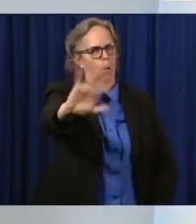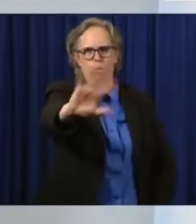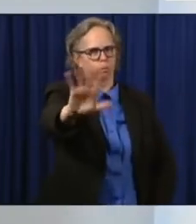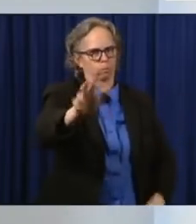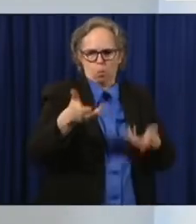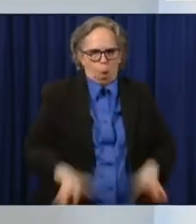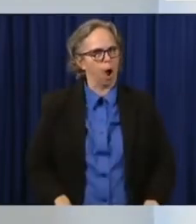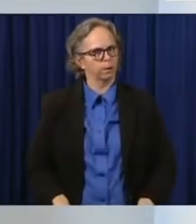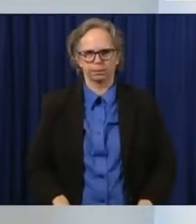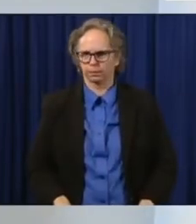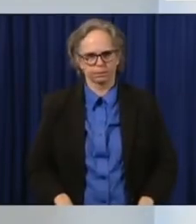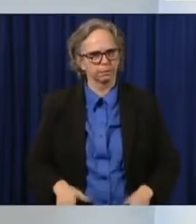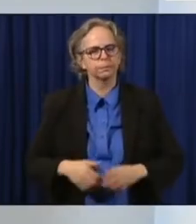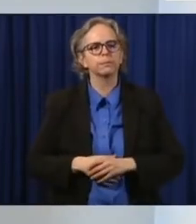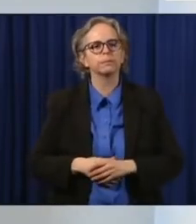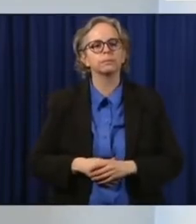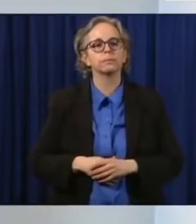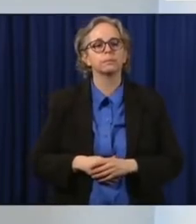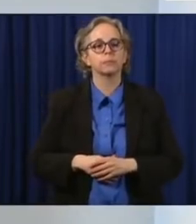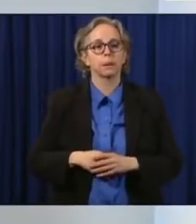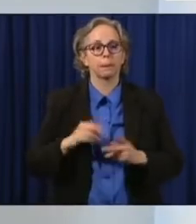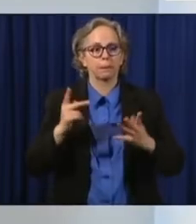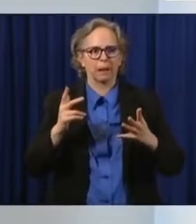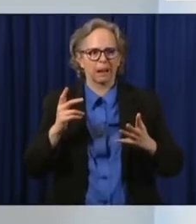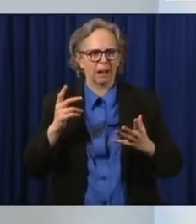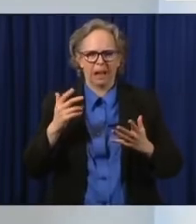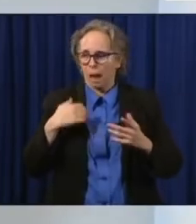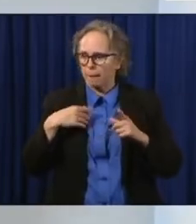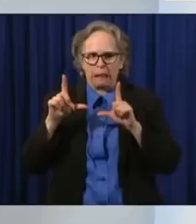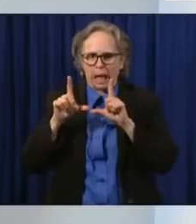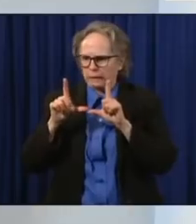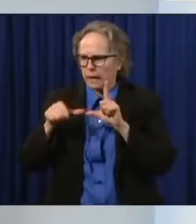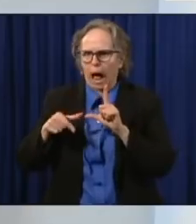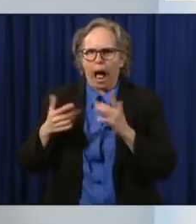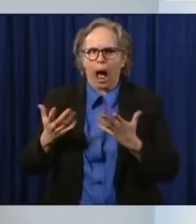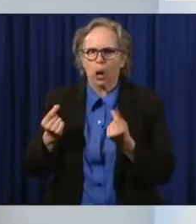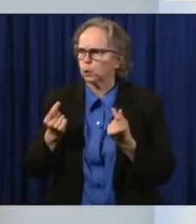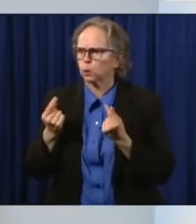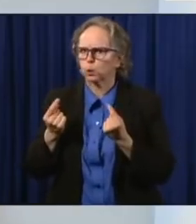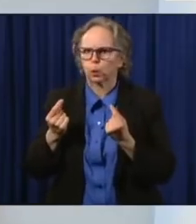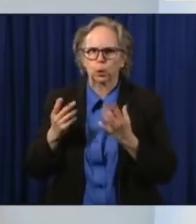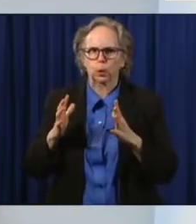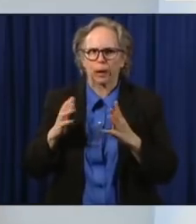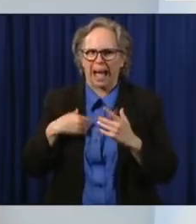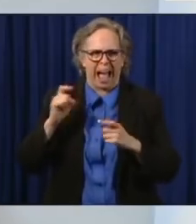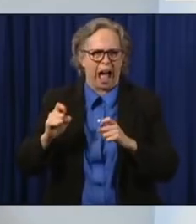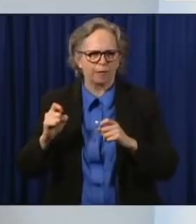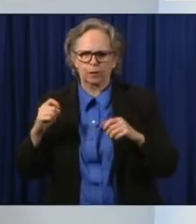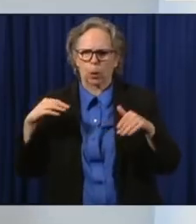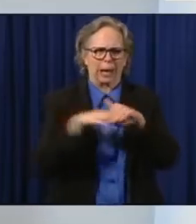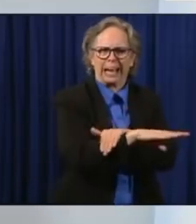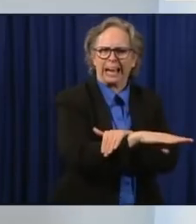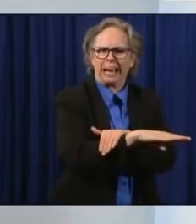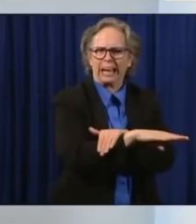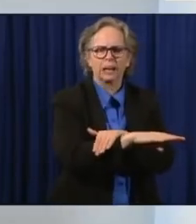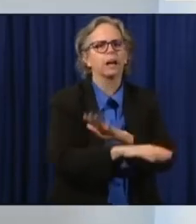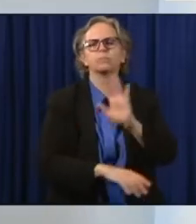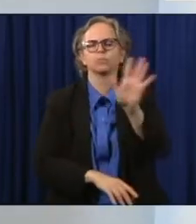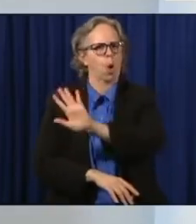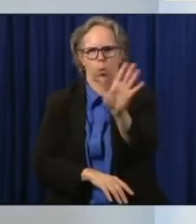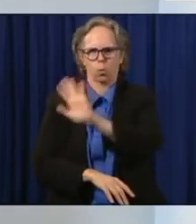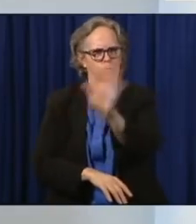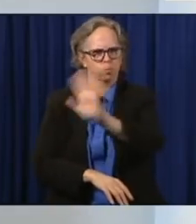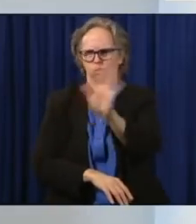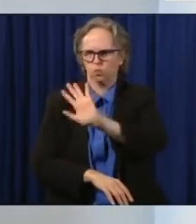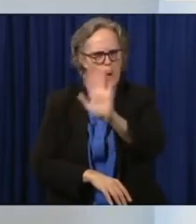there, that they have to renew their license, that they, and then creating the problem of not being